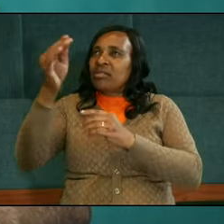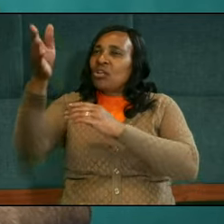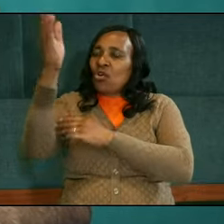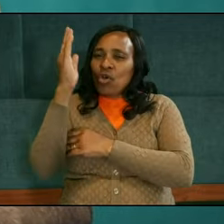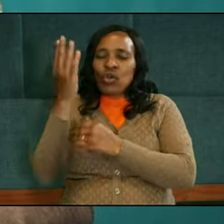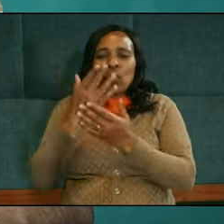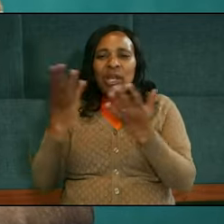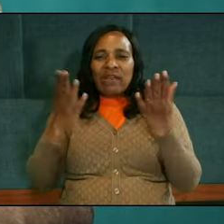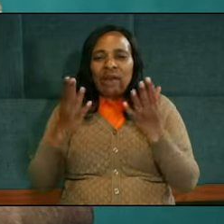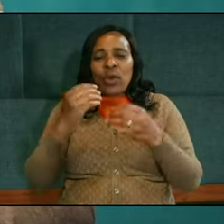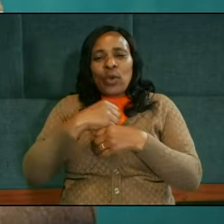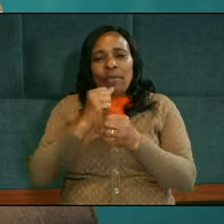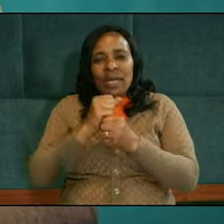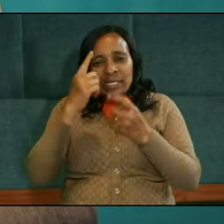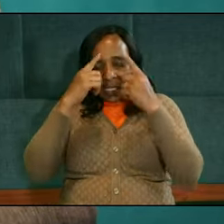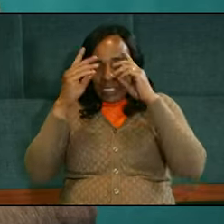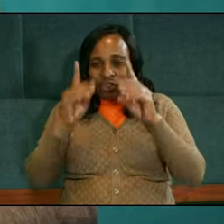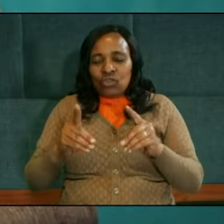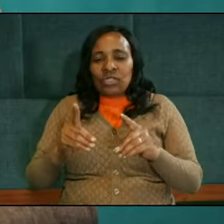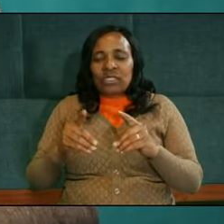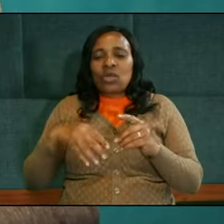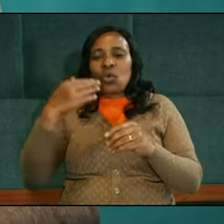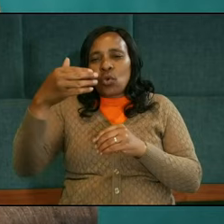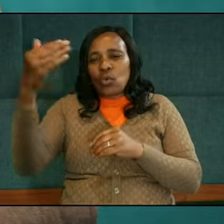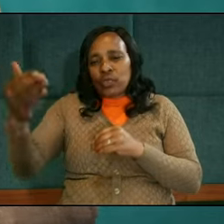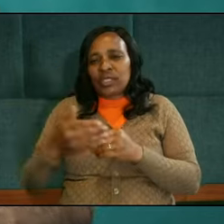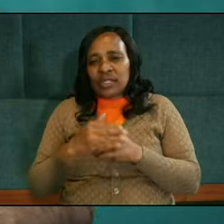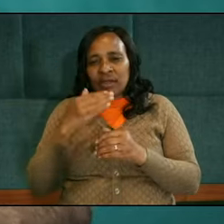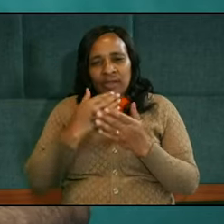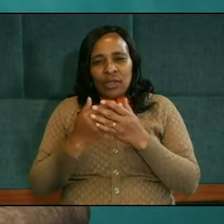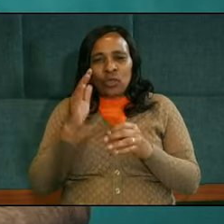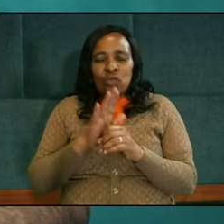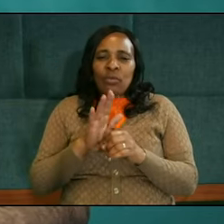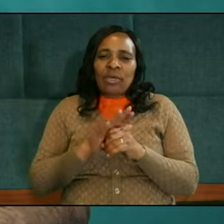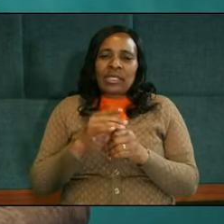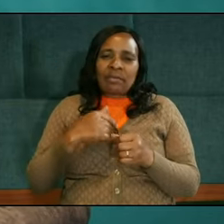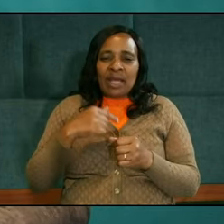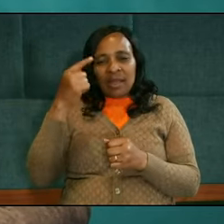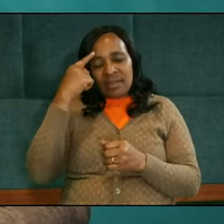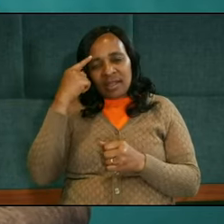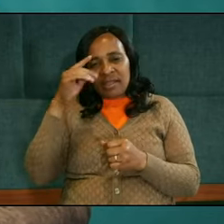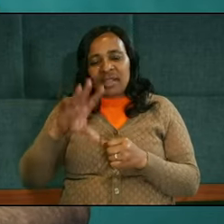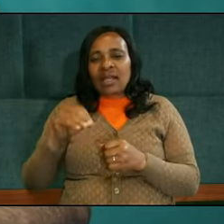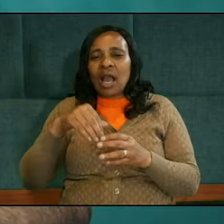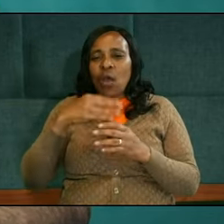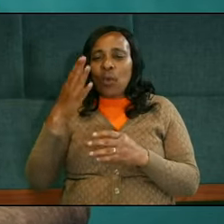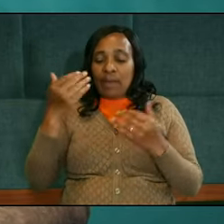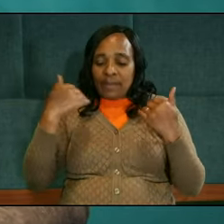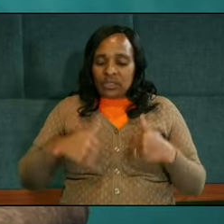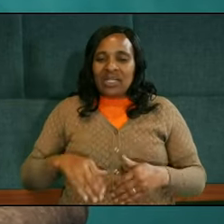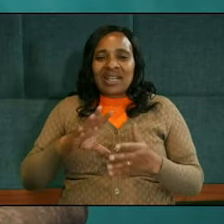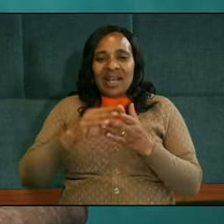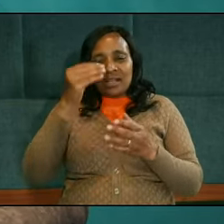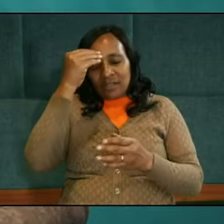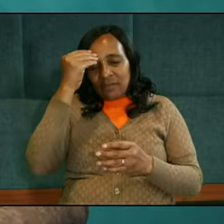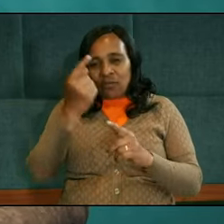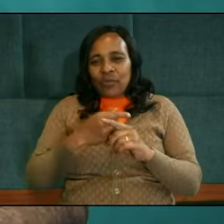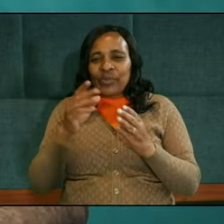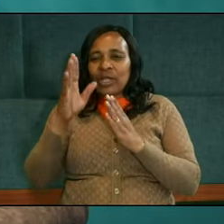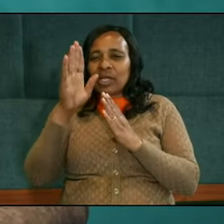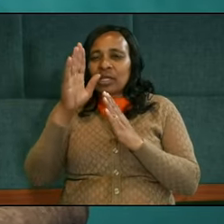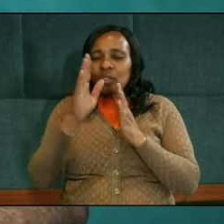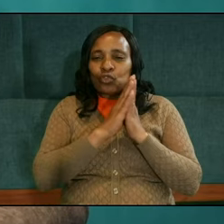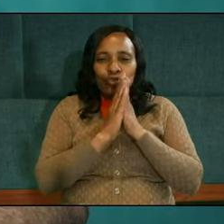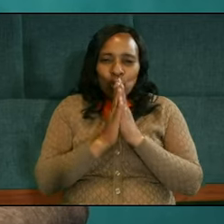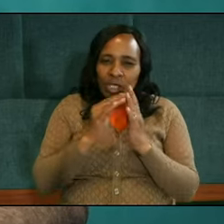decisions or we want to do things in our life. Okay, yeah. Thank you very much. I think what I take away personally from this story is, number